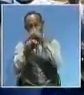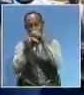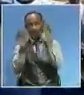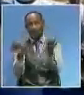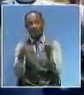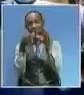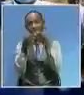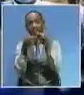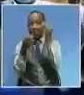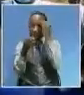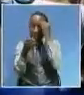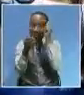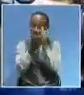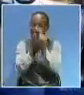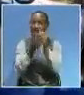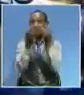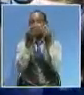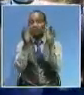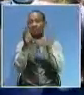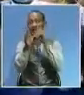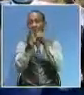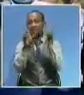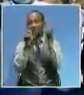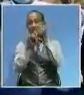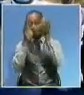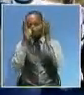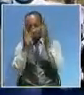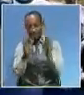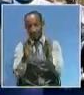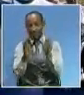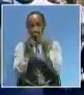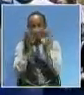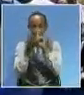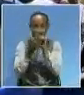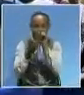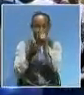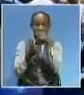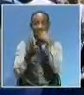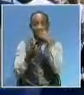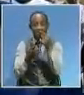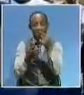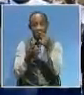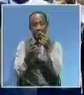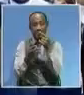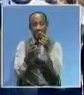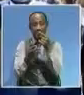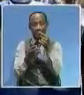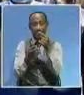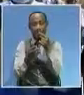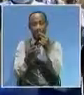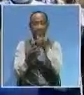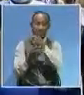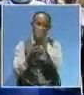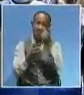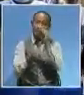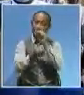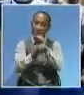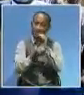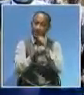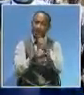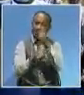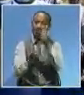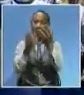to recognize freedom fighters. So that the President has seen it fit, despite all the other jobs that he has got to